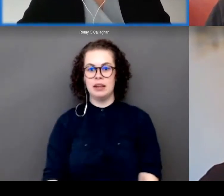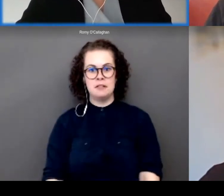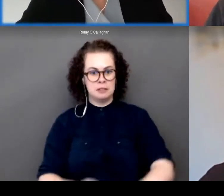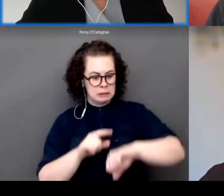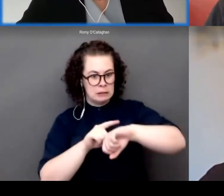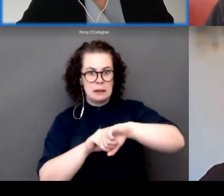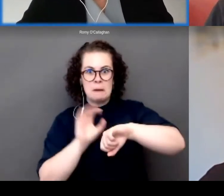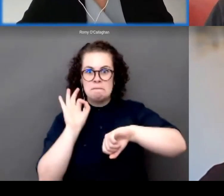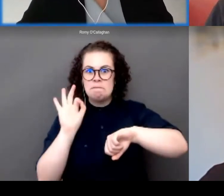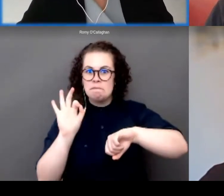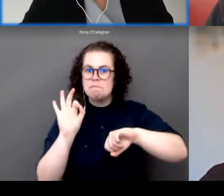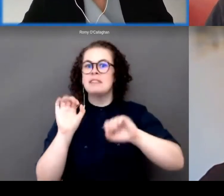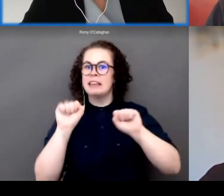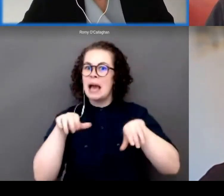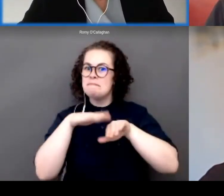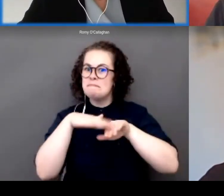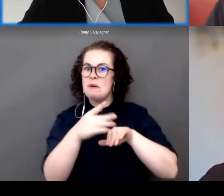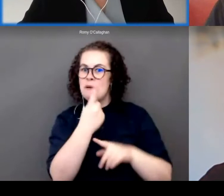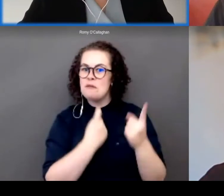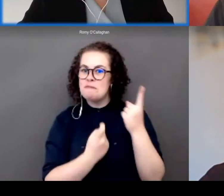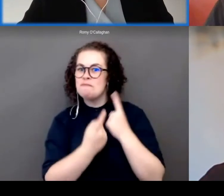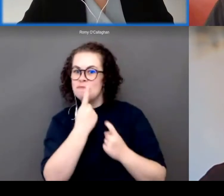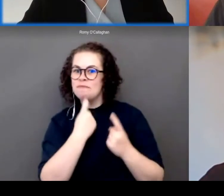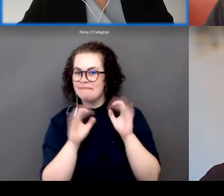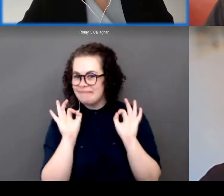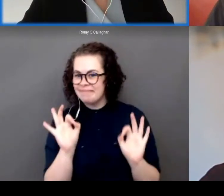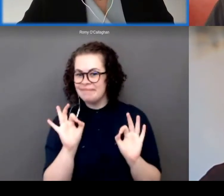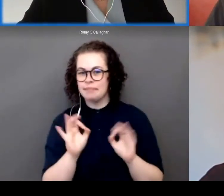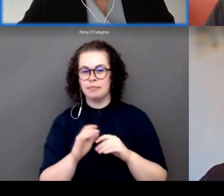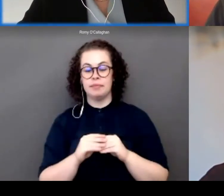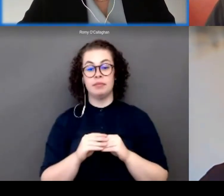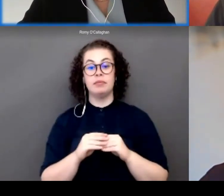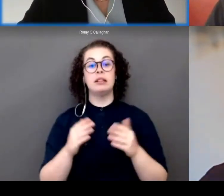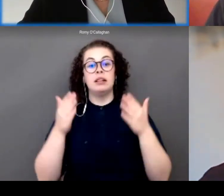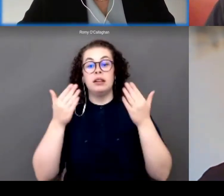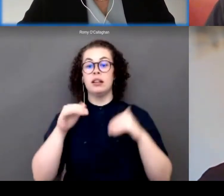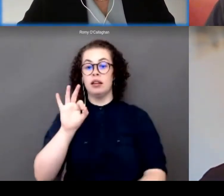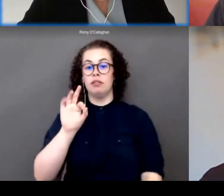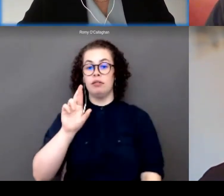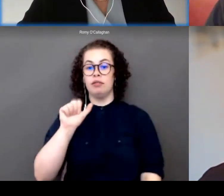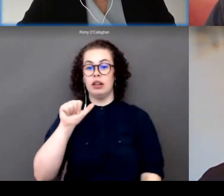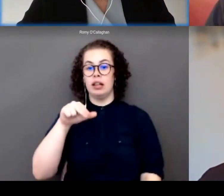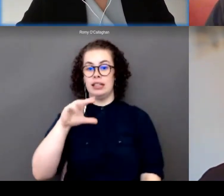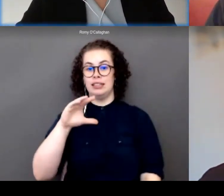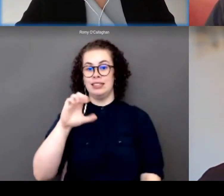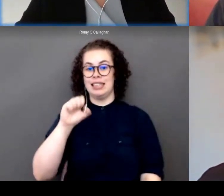more questions. And the following one is for Francesco from Bologna.